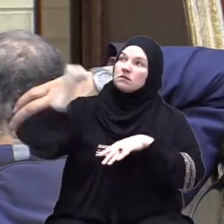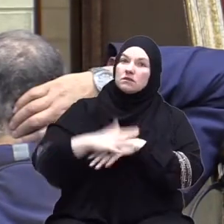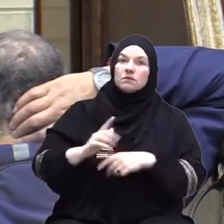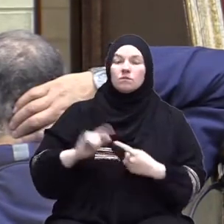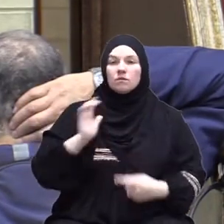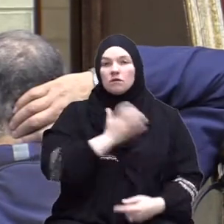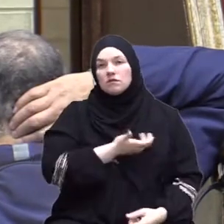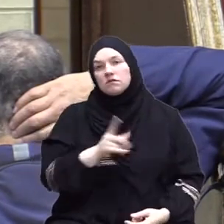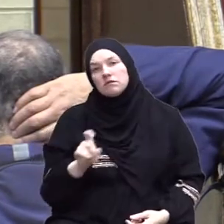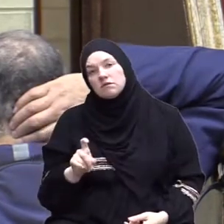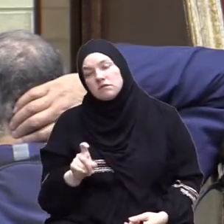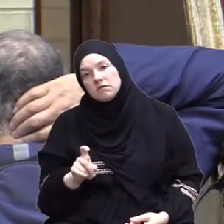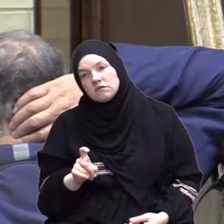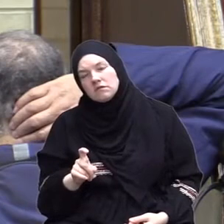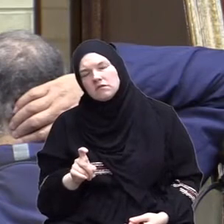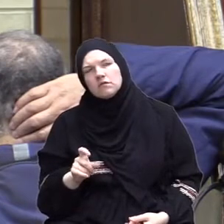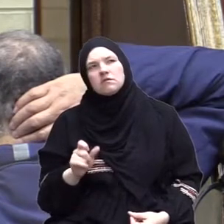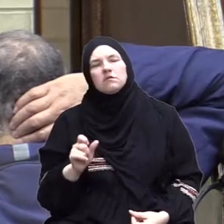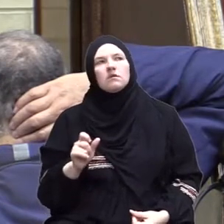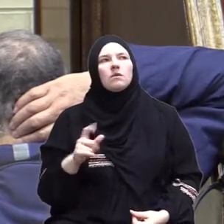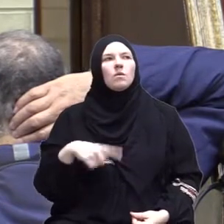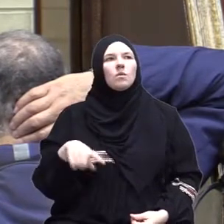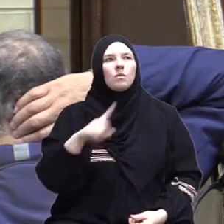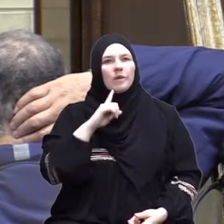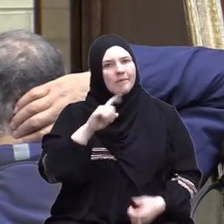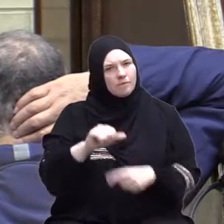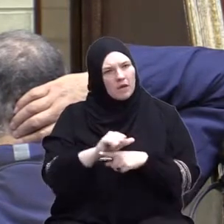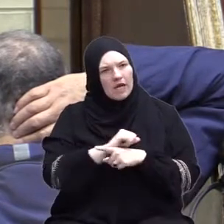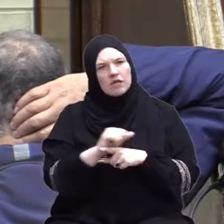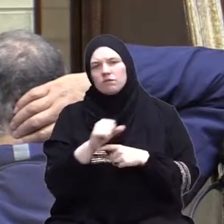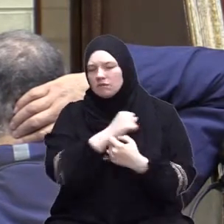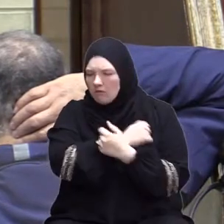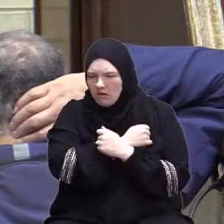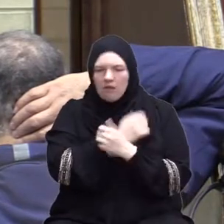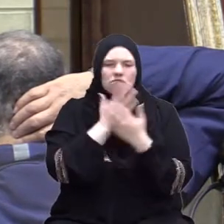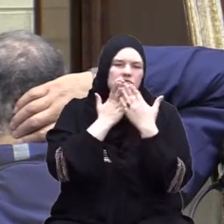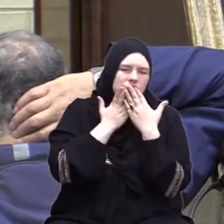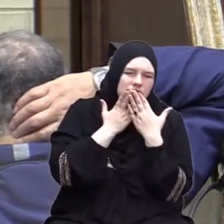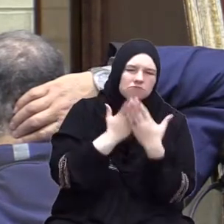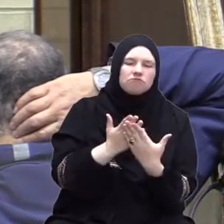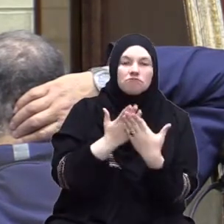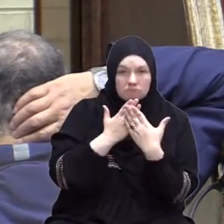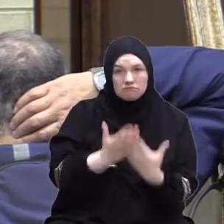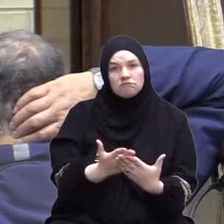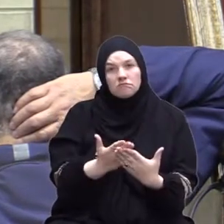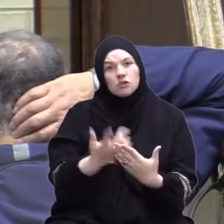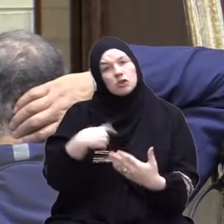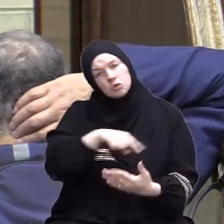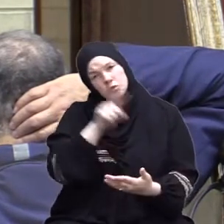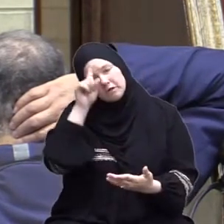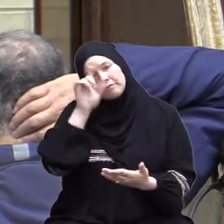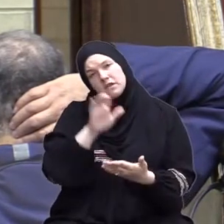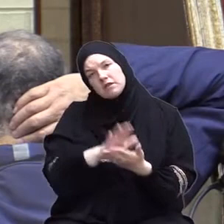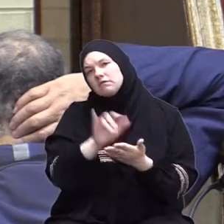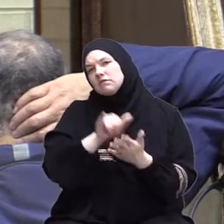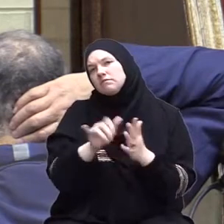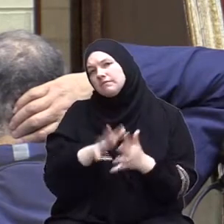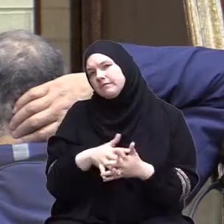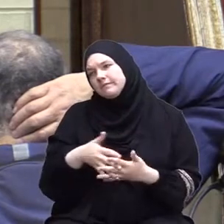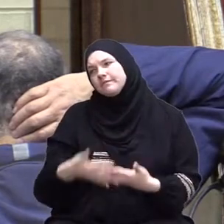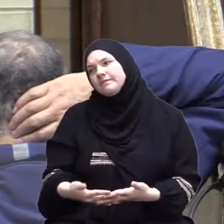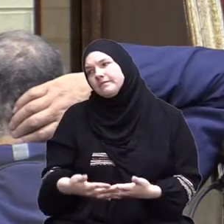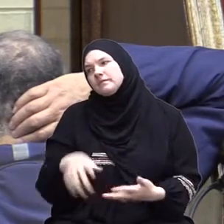us so much that we practice it, we love it, we appreciate it? Do we believe that the